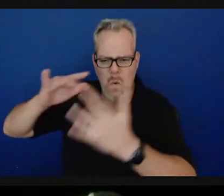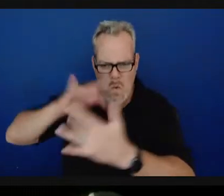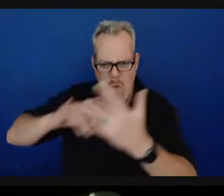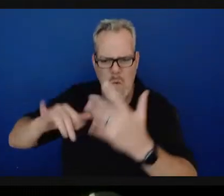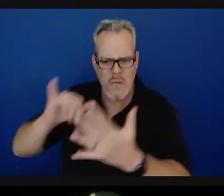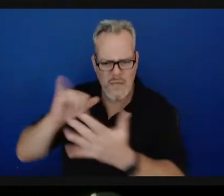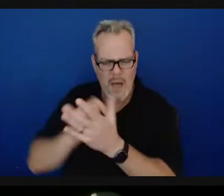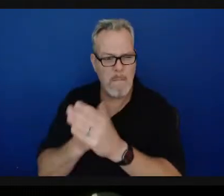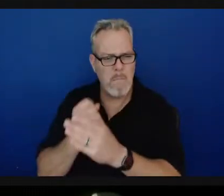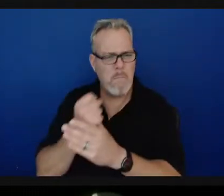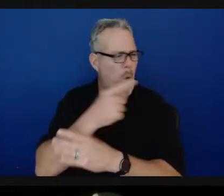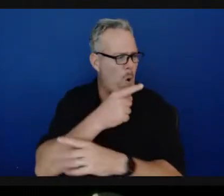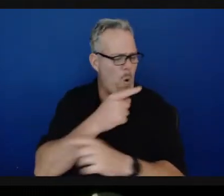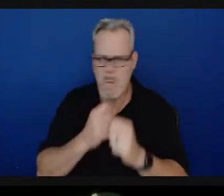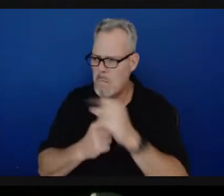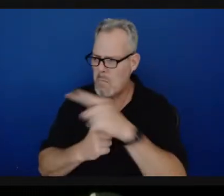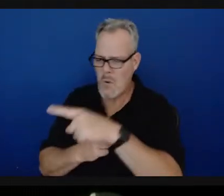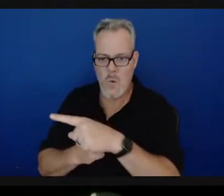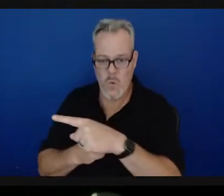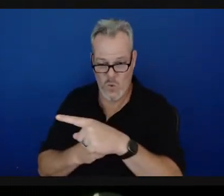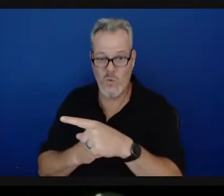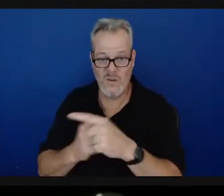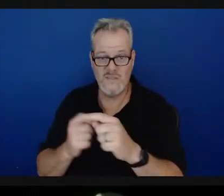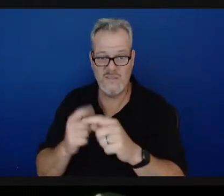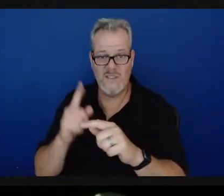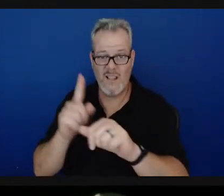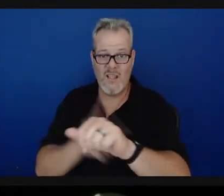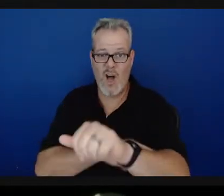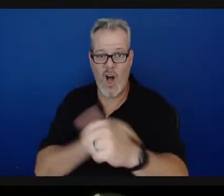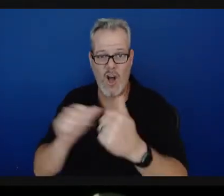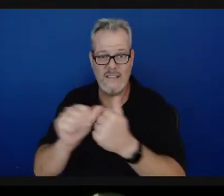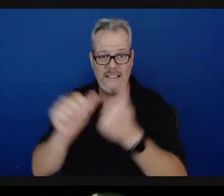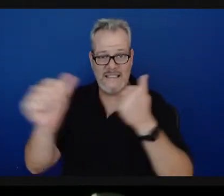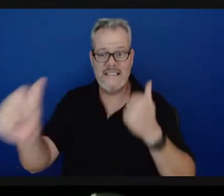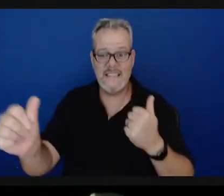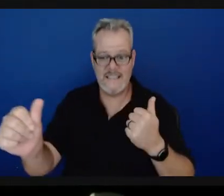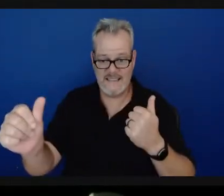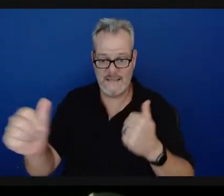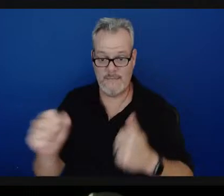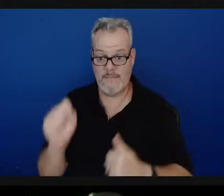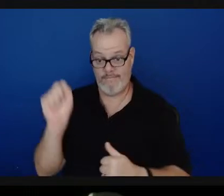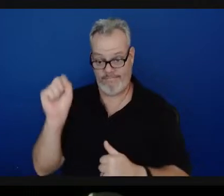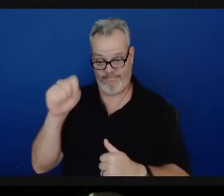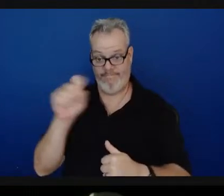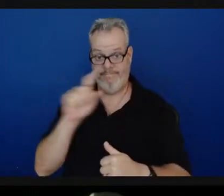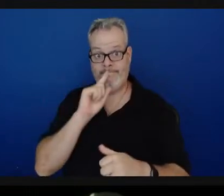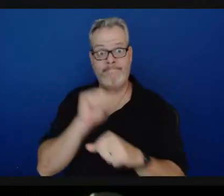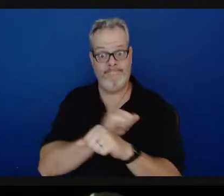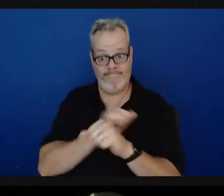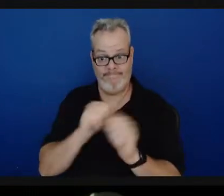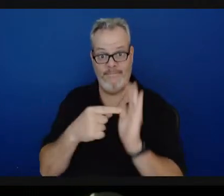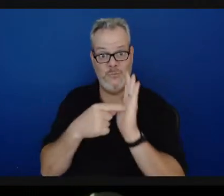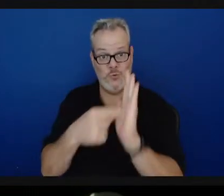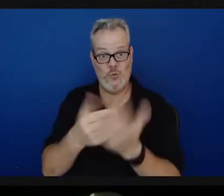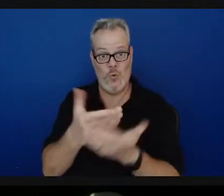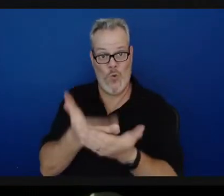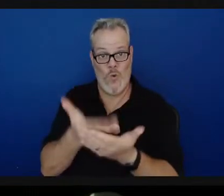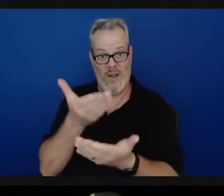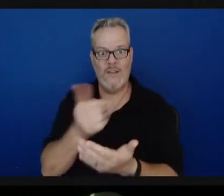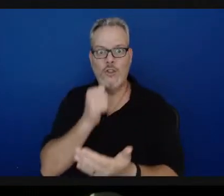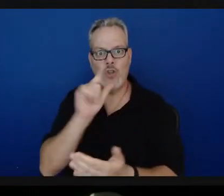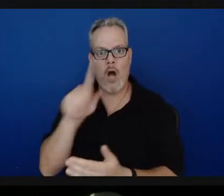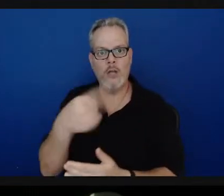distance, like those pieces that we see there. Yeah, so it's really showing us that this is a not just a lava flow, but a